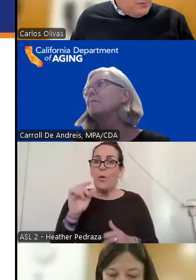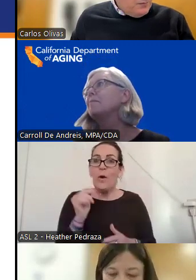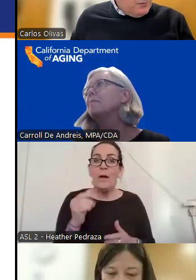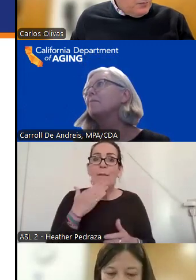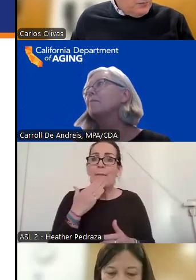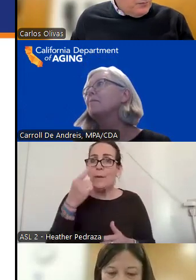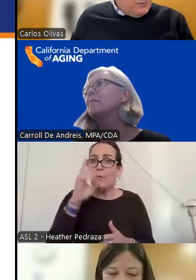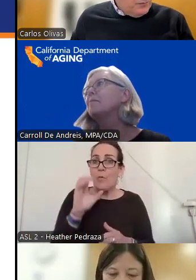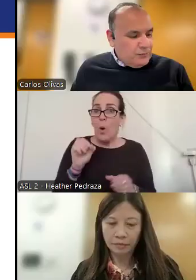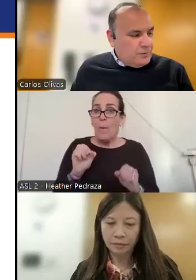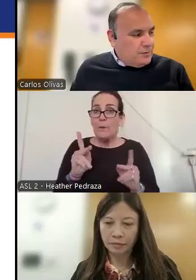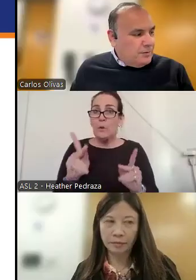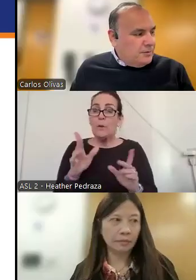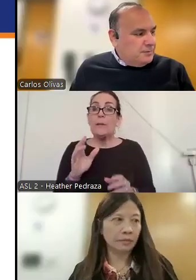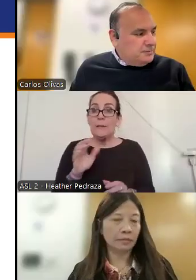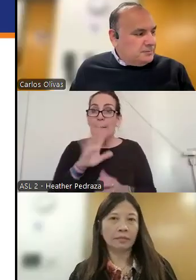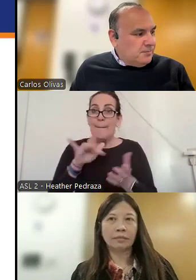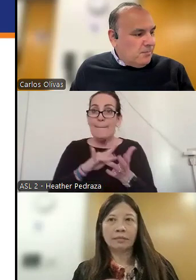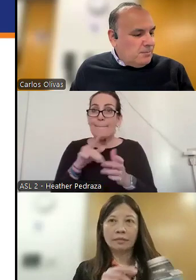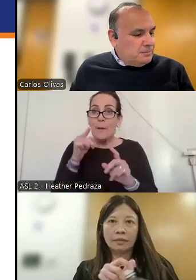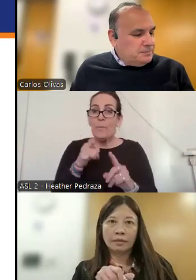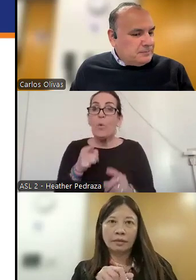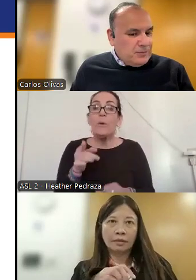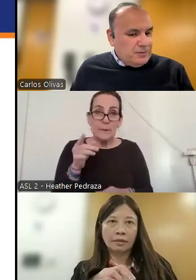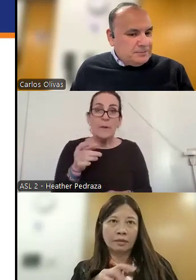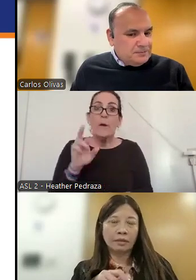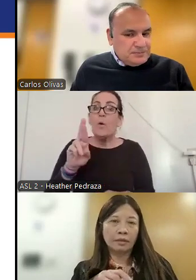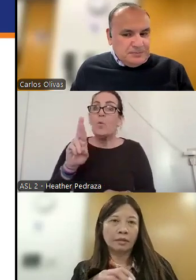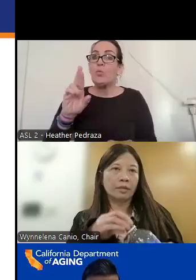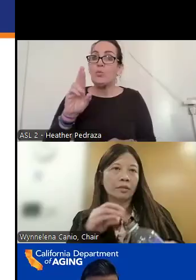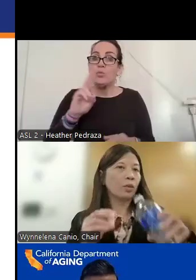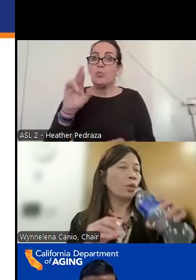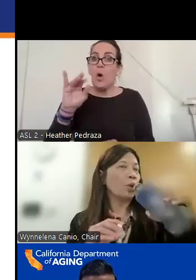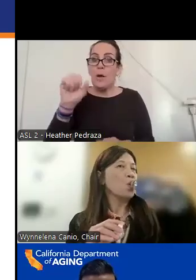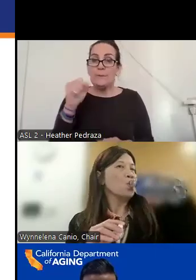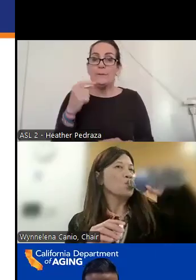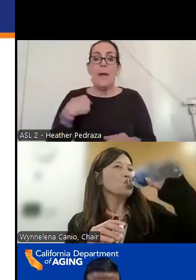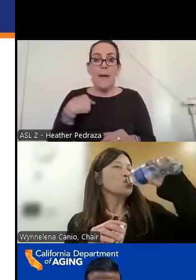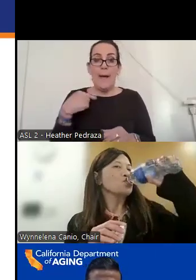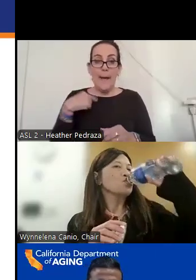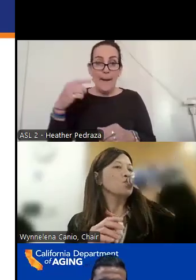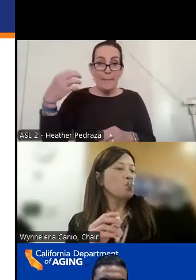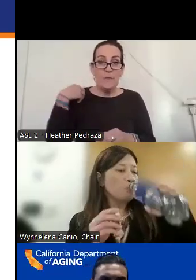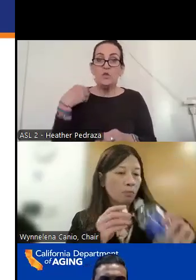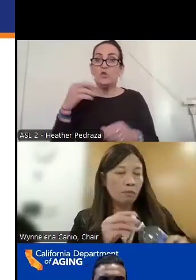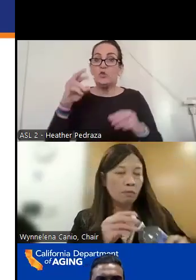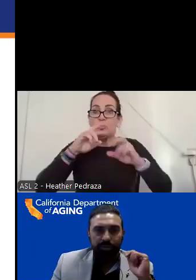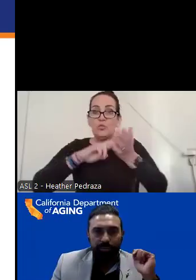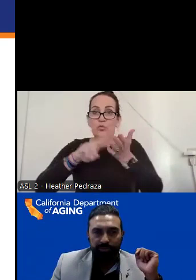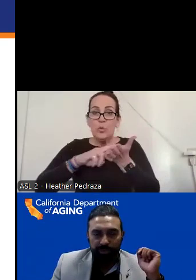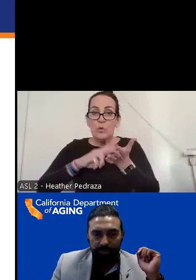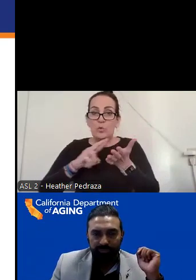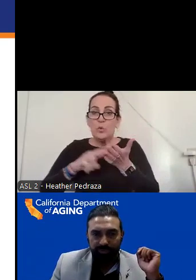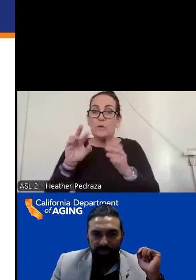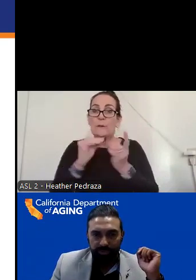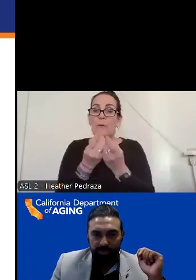the MPA Midpoint Evaluation. I'm Ross Lalian. I'm the Chief of Research with the Department of Aging, and I'm joined by Miranda Kunkel